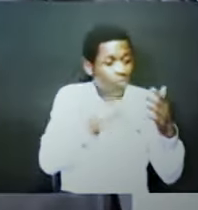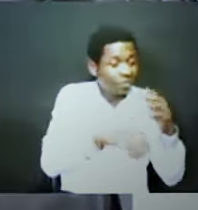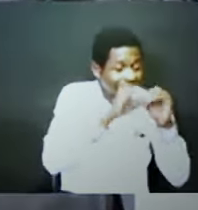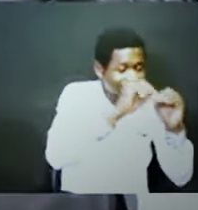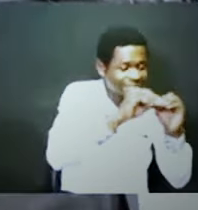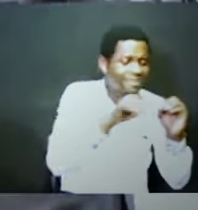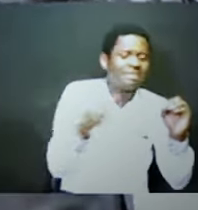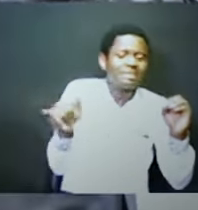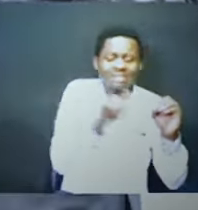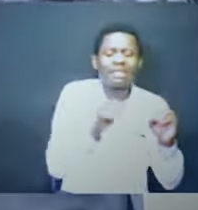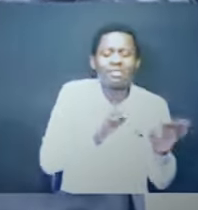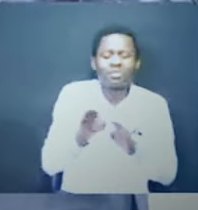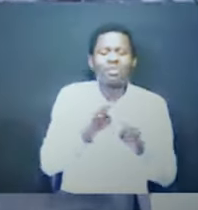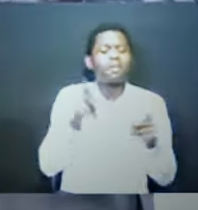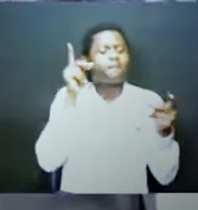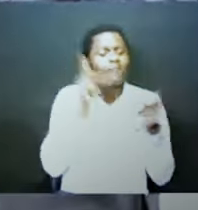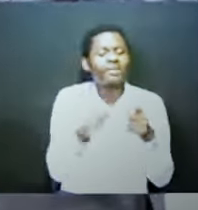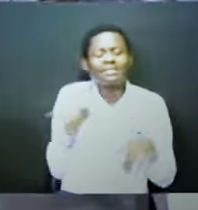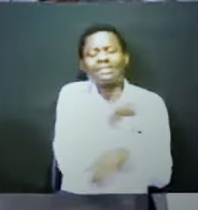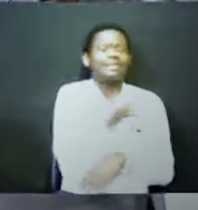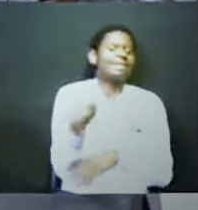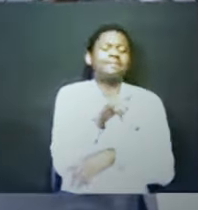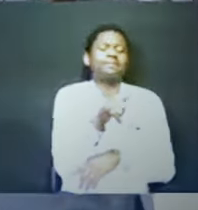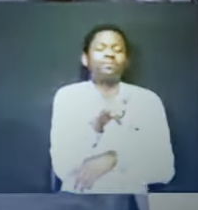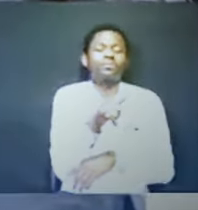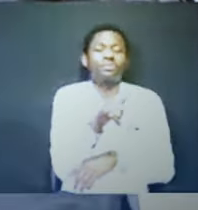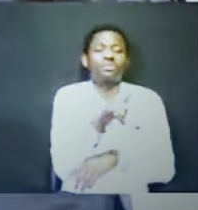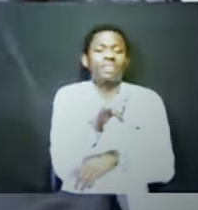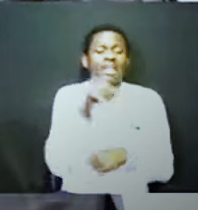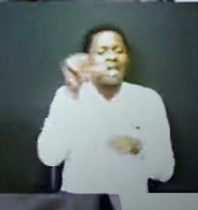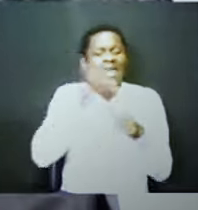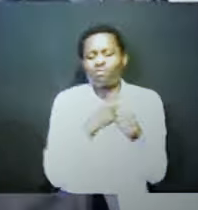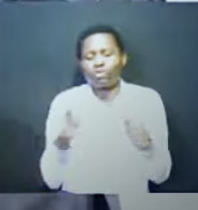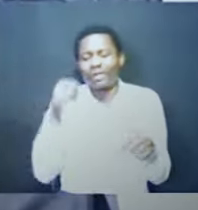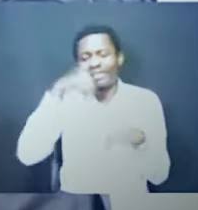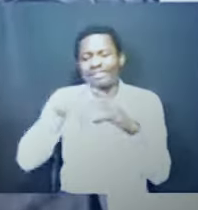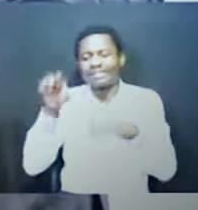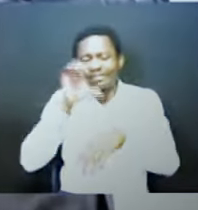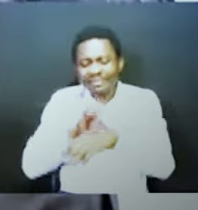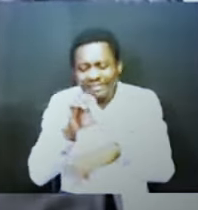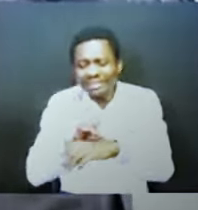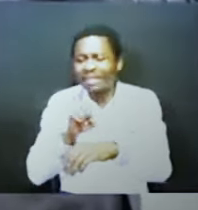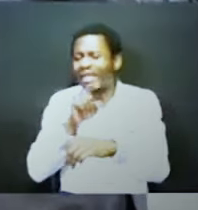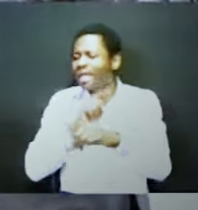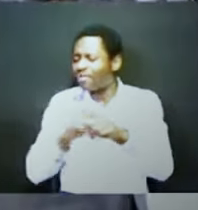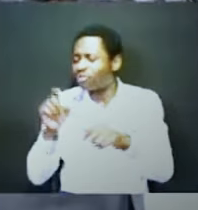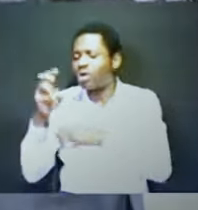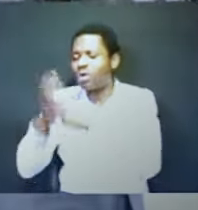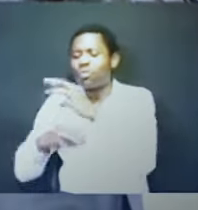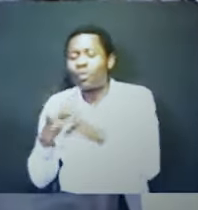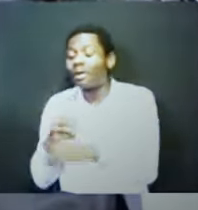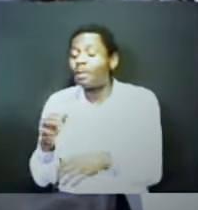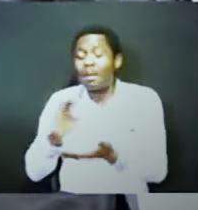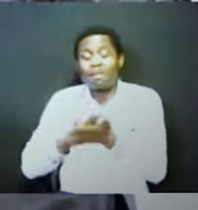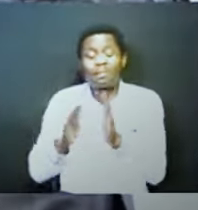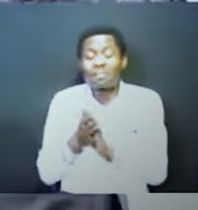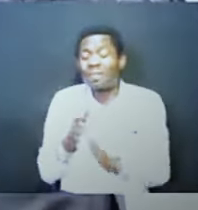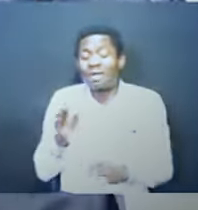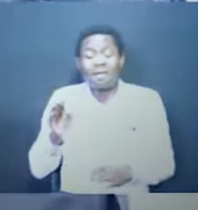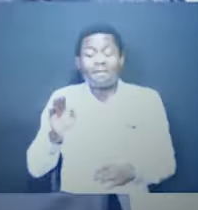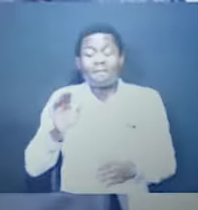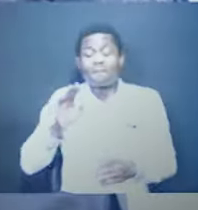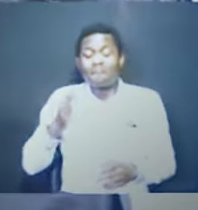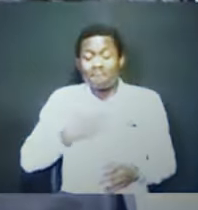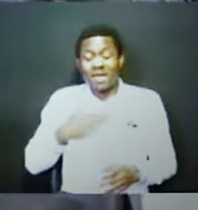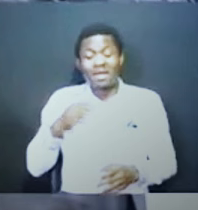My life agrees with what I teach everywhere in the church. Ayenti na masuma Timotia oyia mebadofo ne nokwafo eradi mu abamunchen ono na obekai